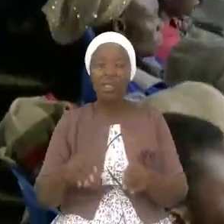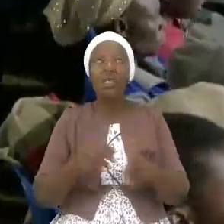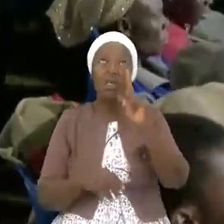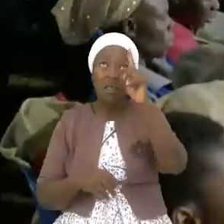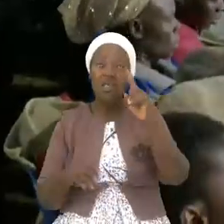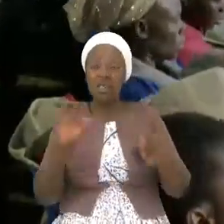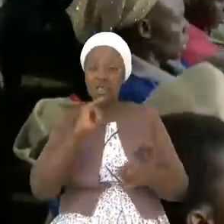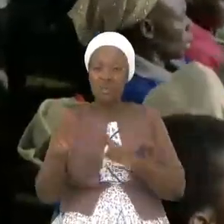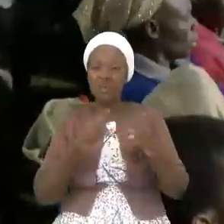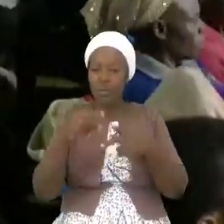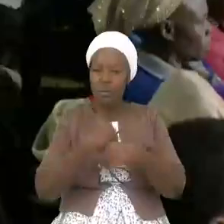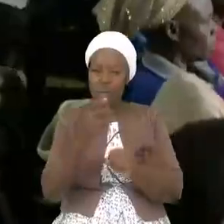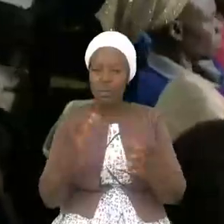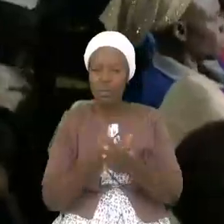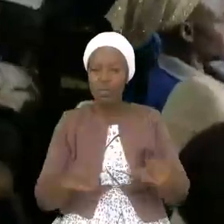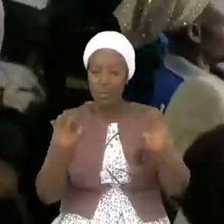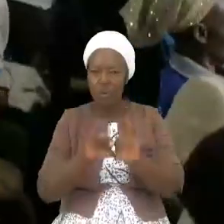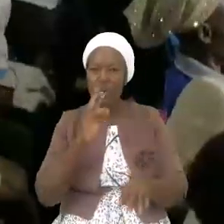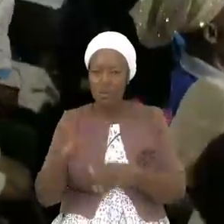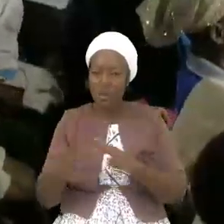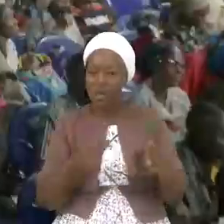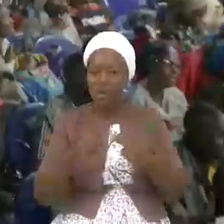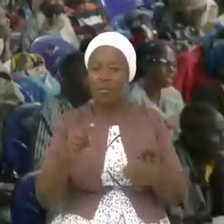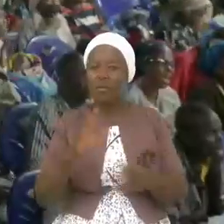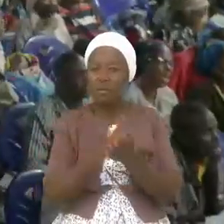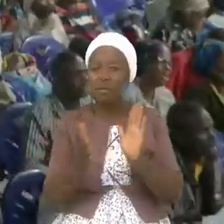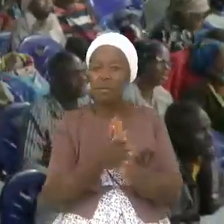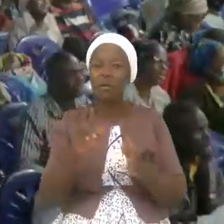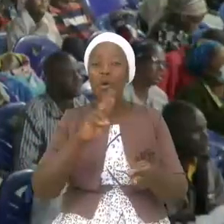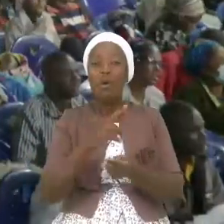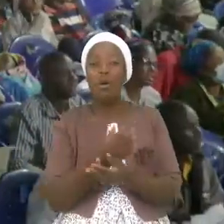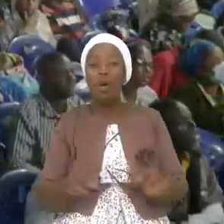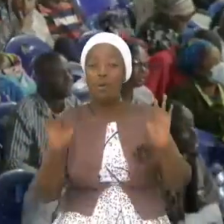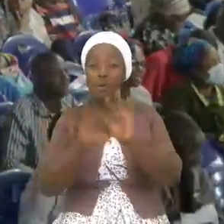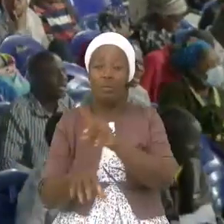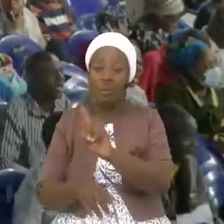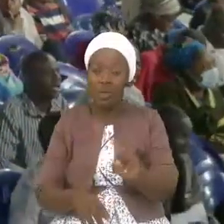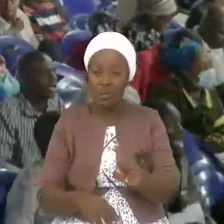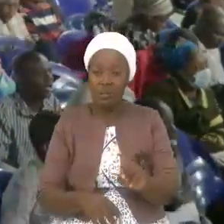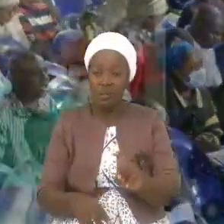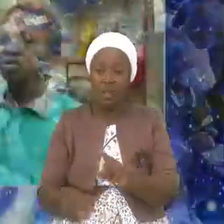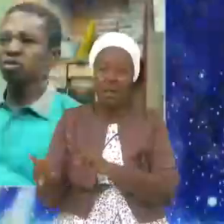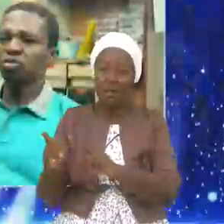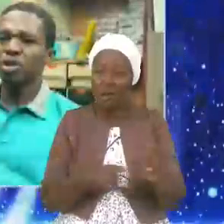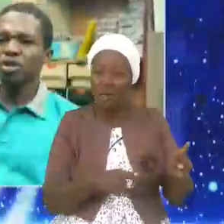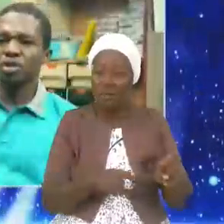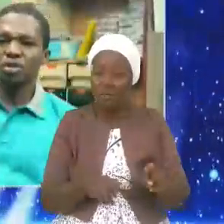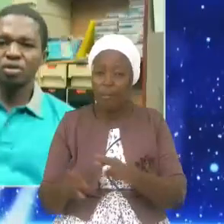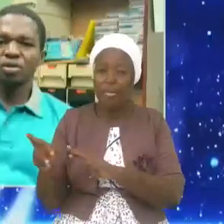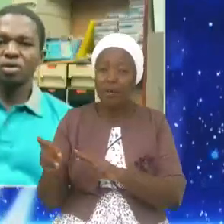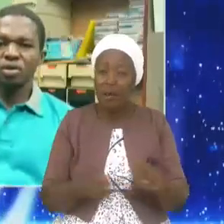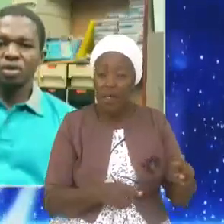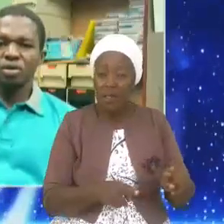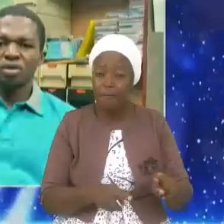question. Ready? Ready? Ready? Heads bowed and